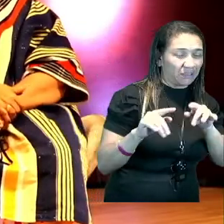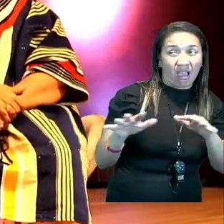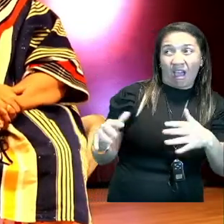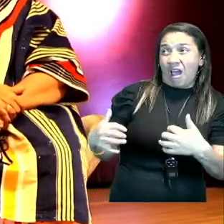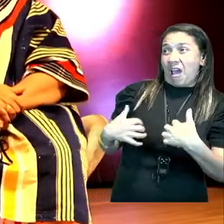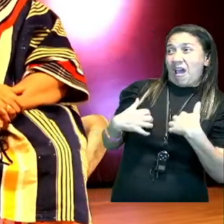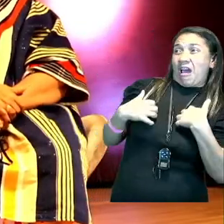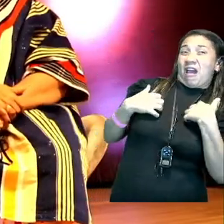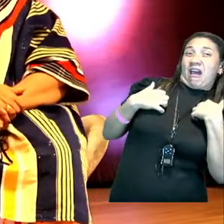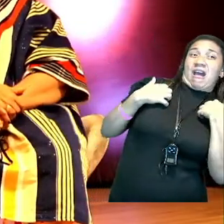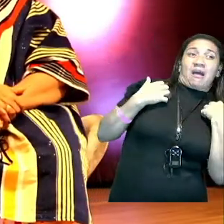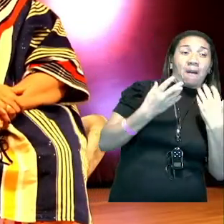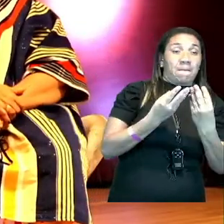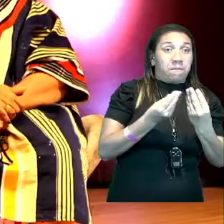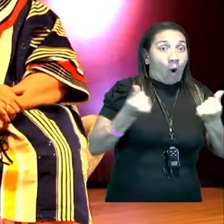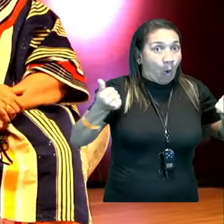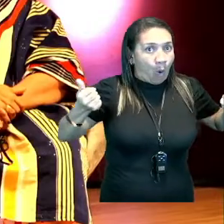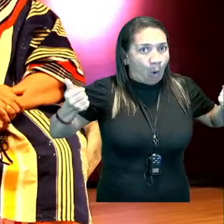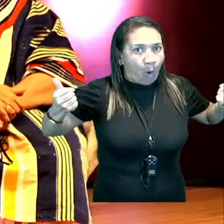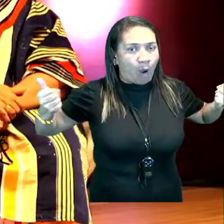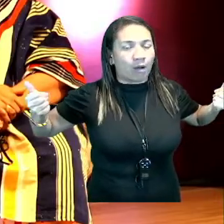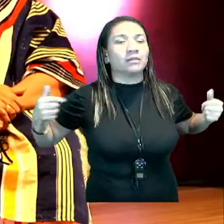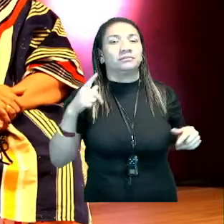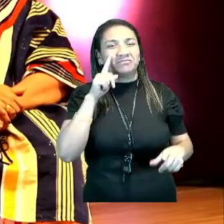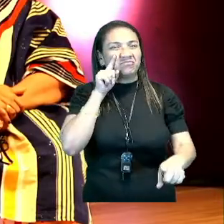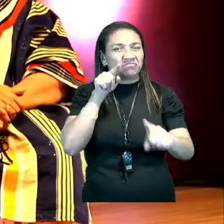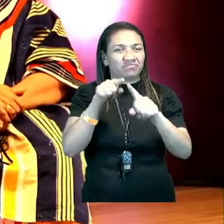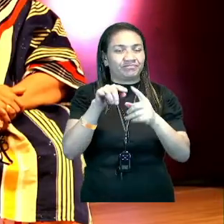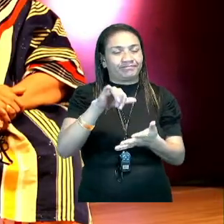from the political spectrum in this country.